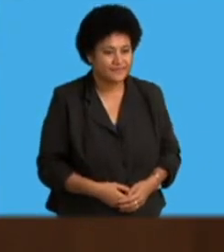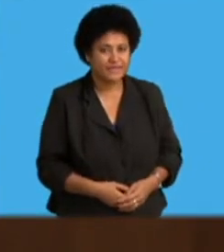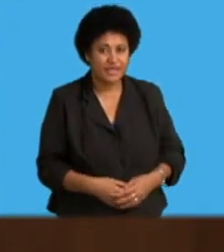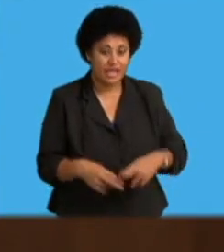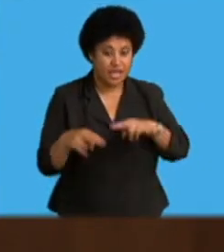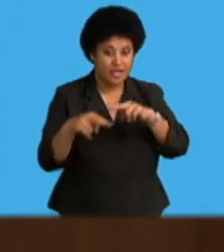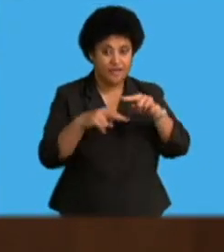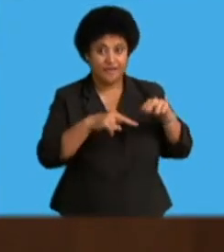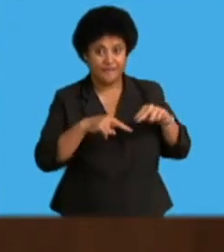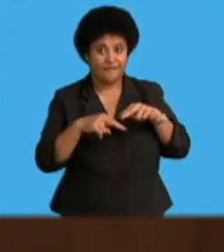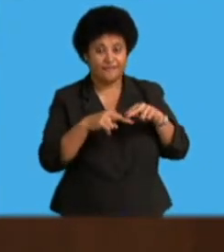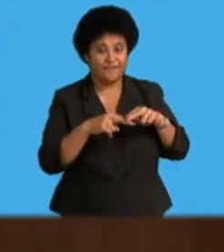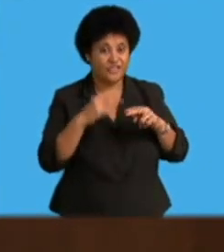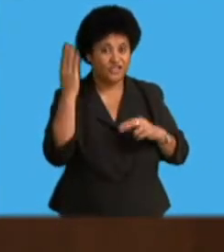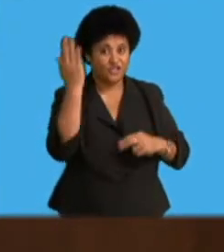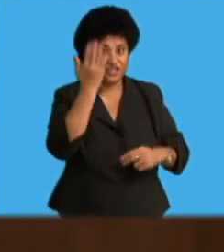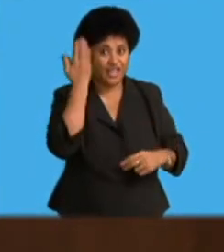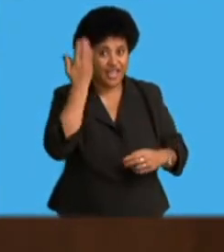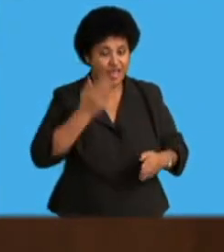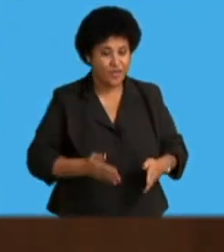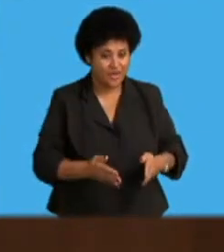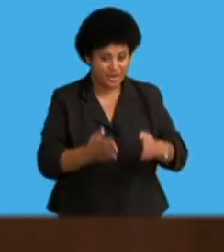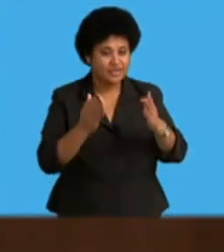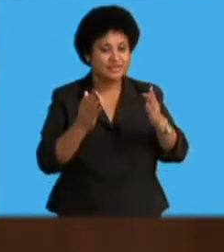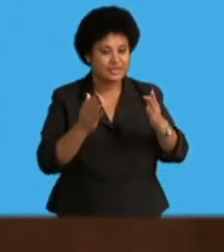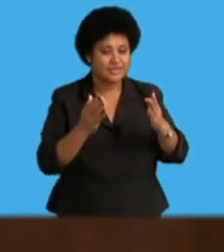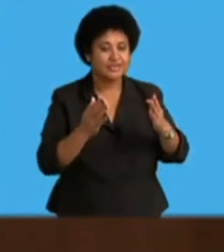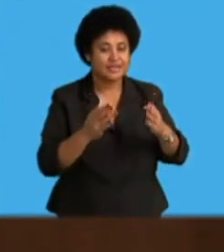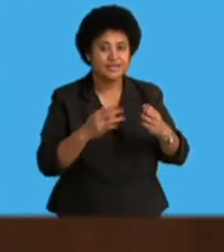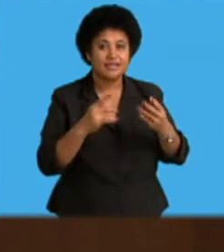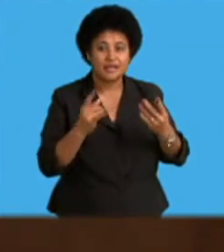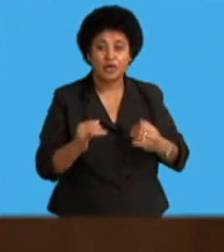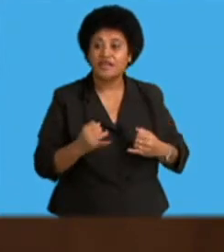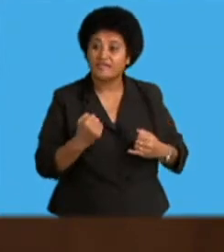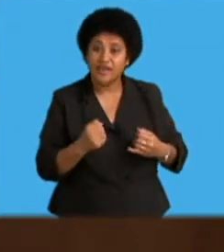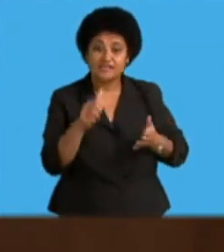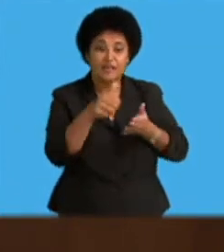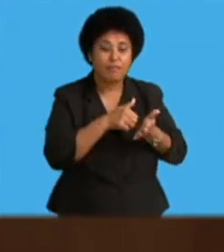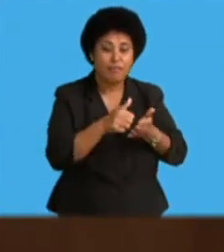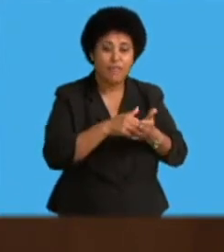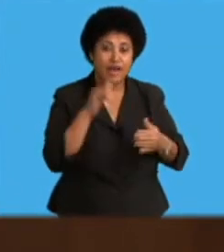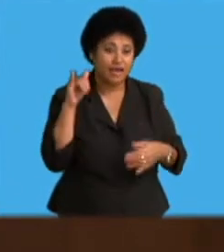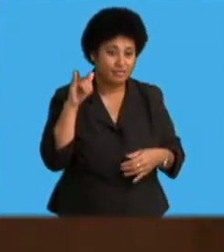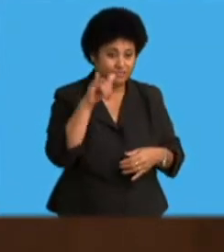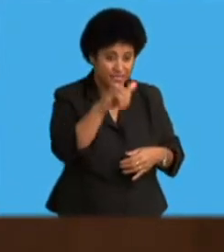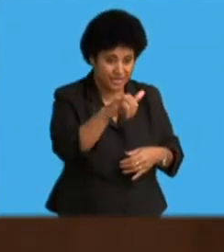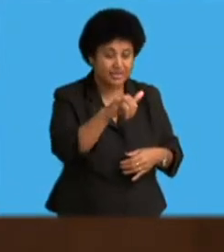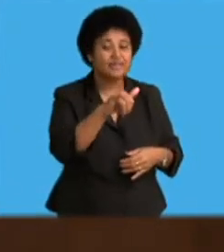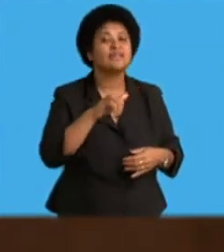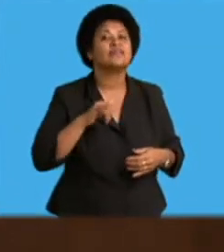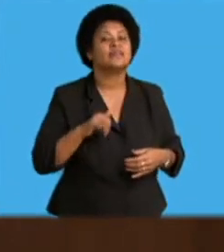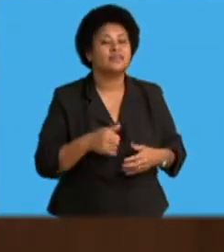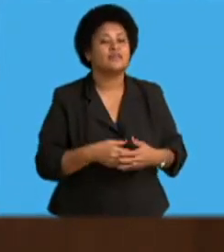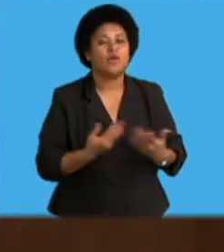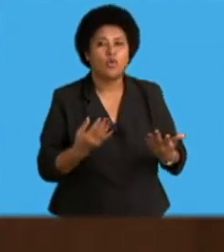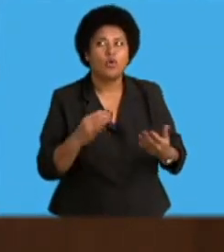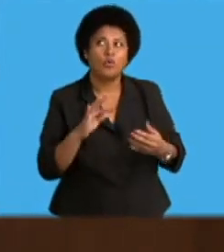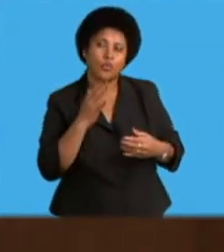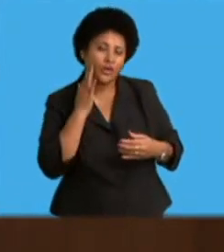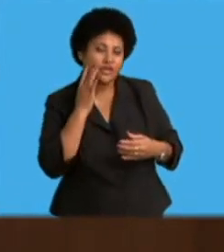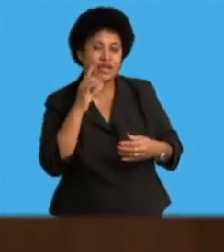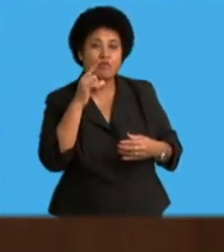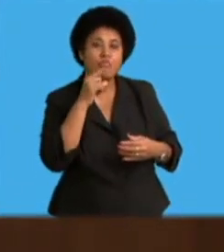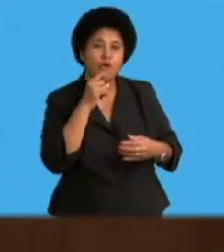Fiji Airways, for example, when they go and invest in the A330s, and when they do as an entity, for example, borrow